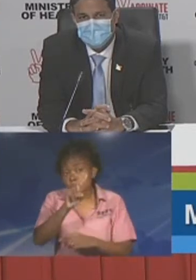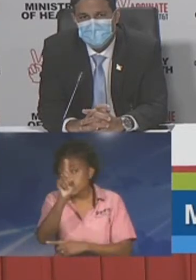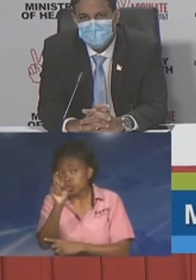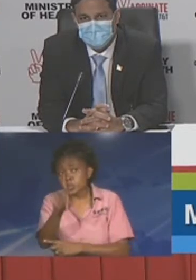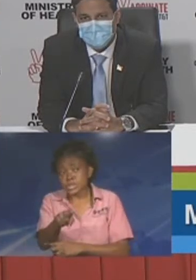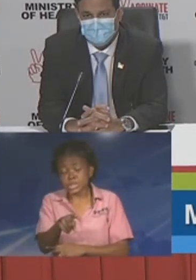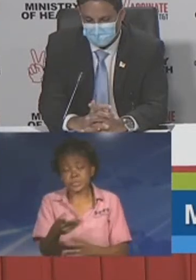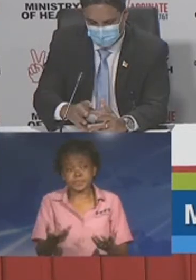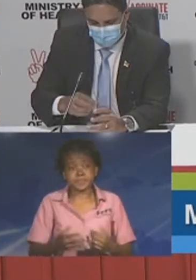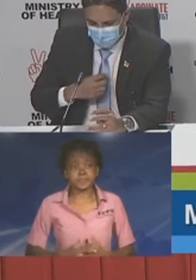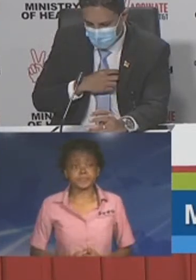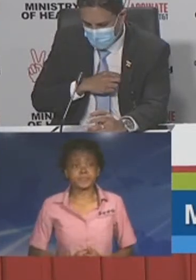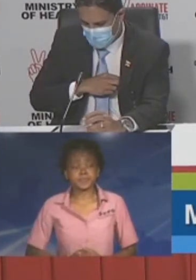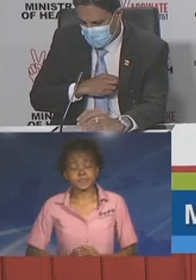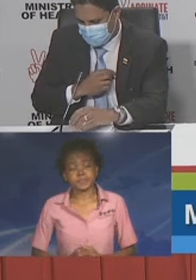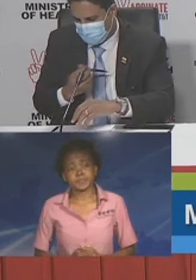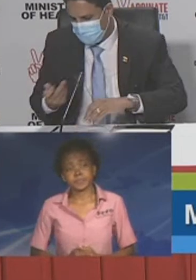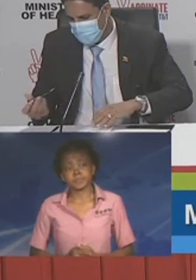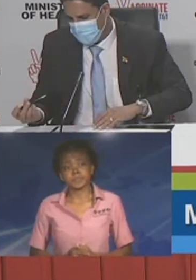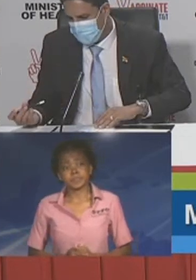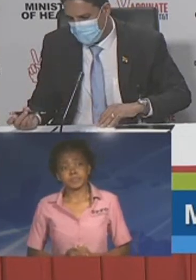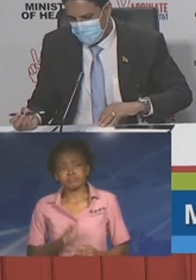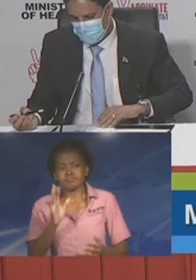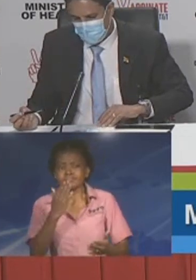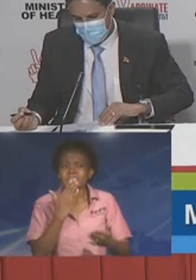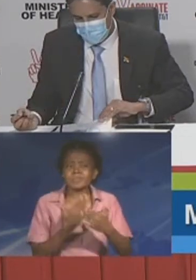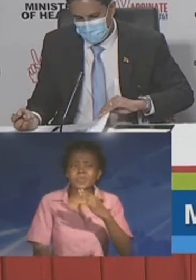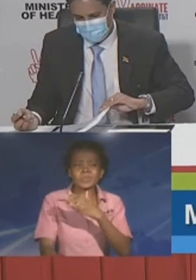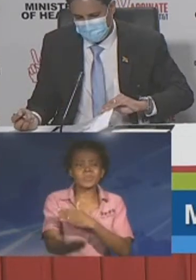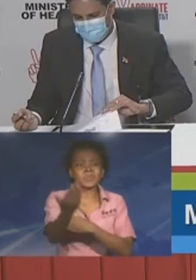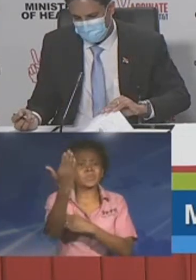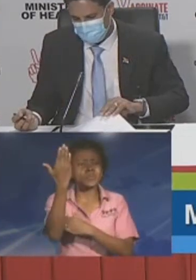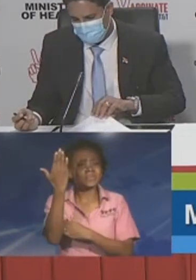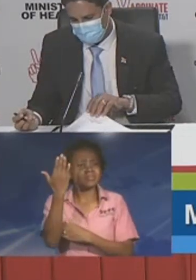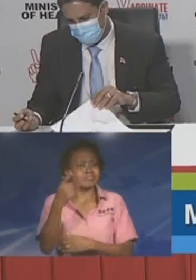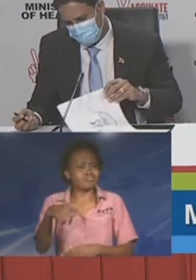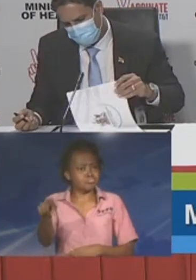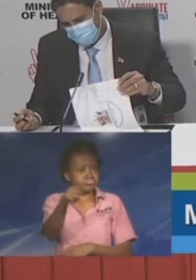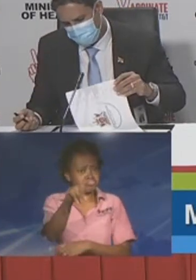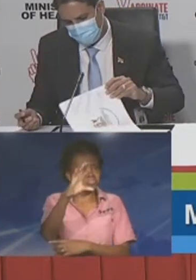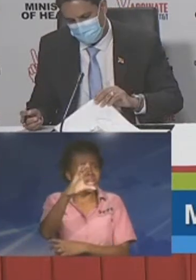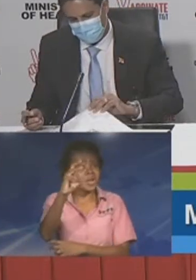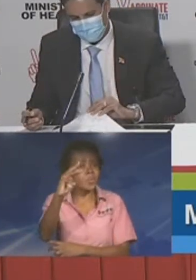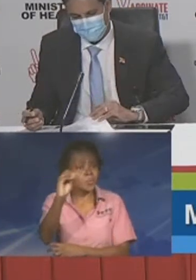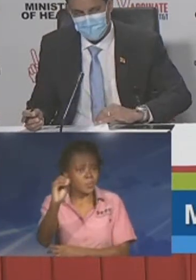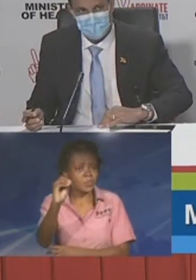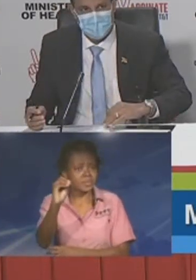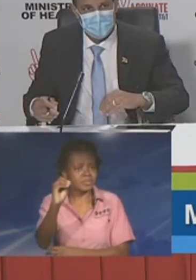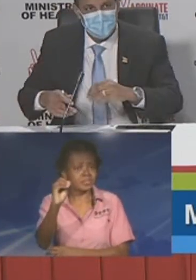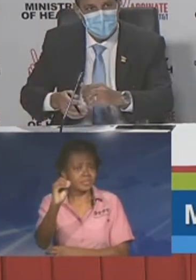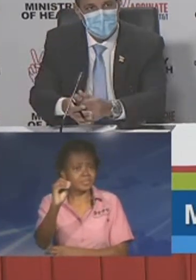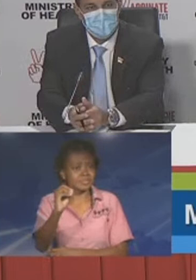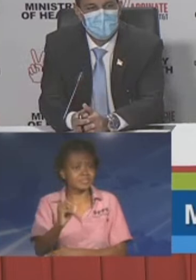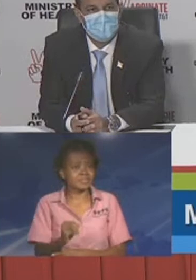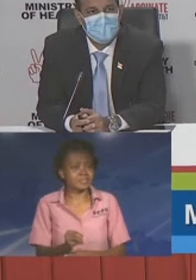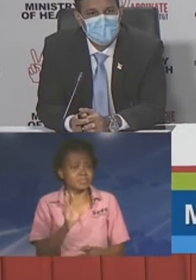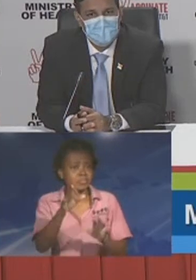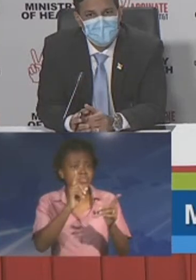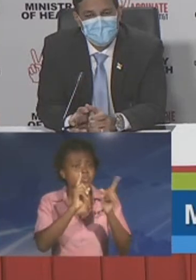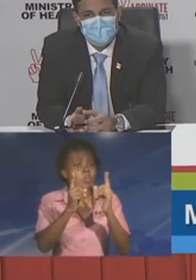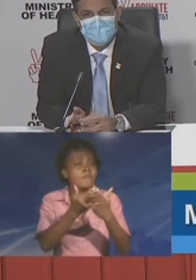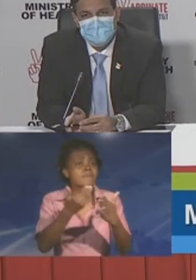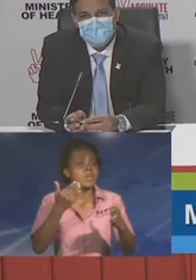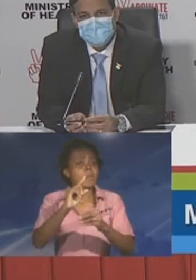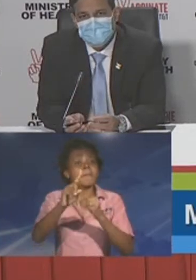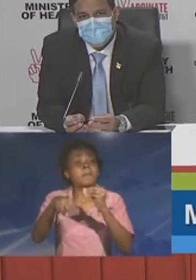Good morning, Paula Lindo here again. My question is to the CMO. We talked about how